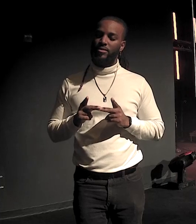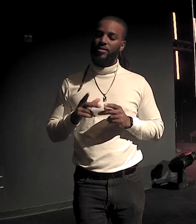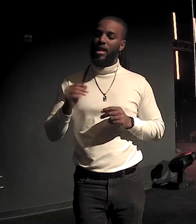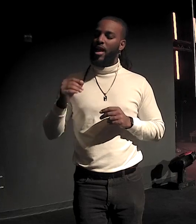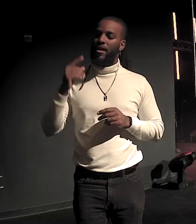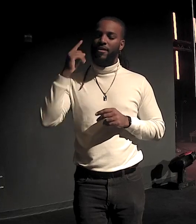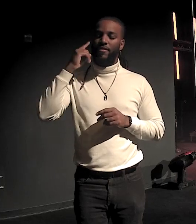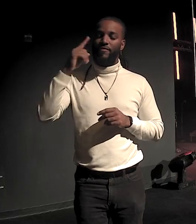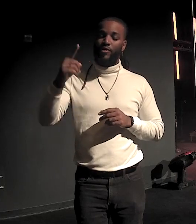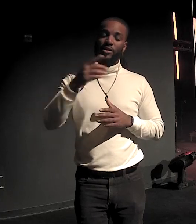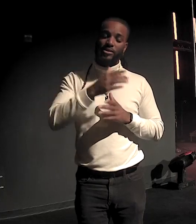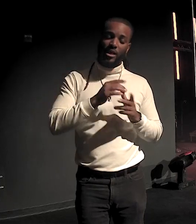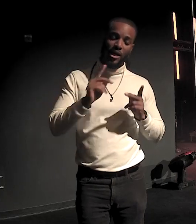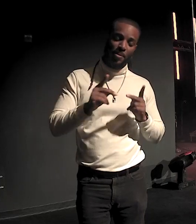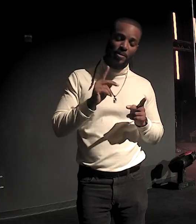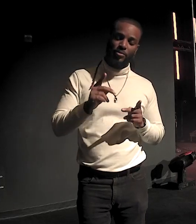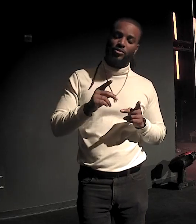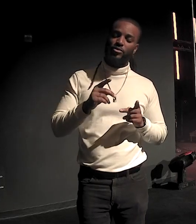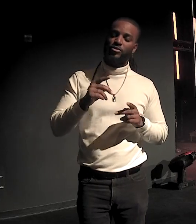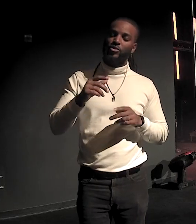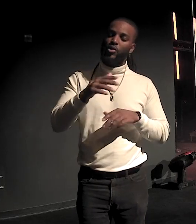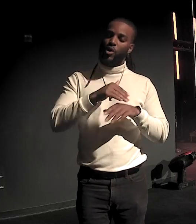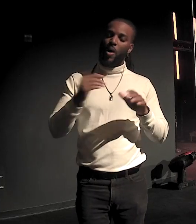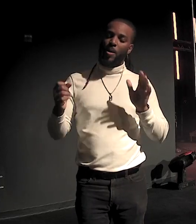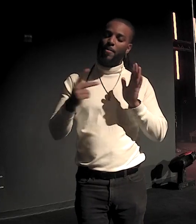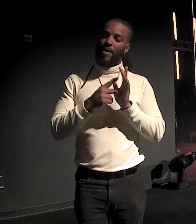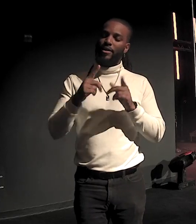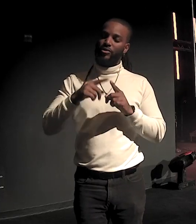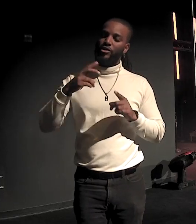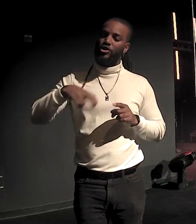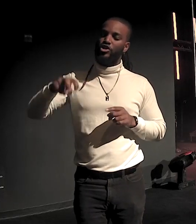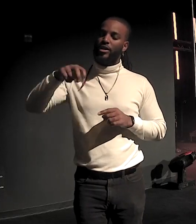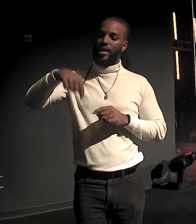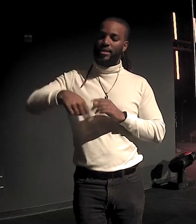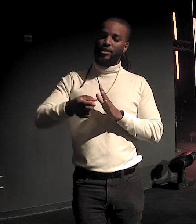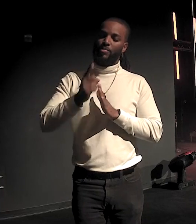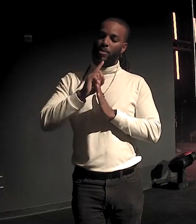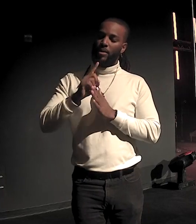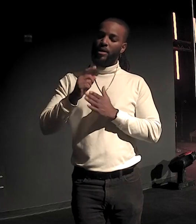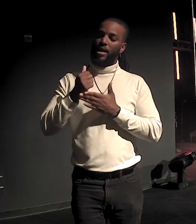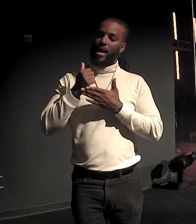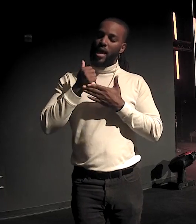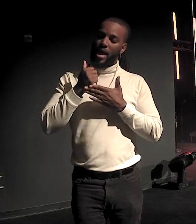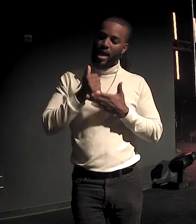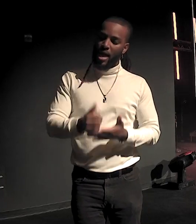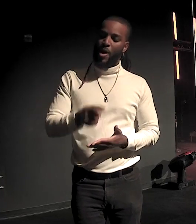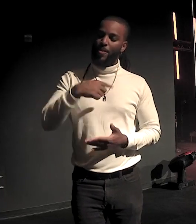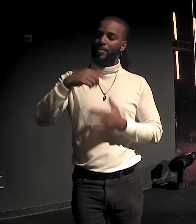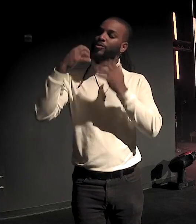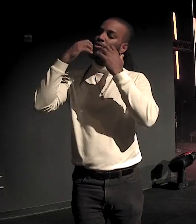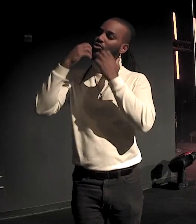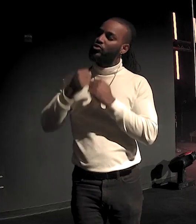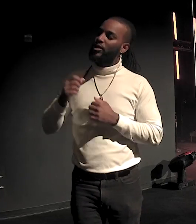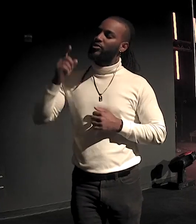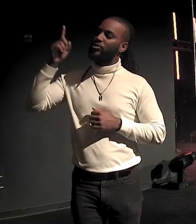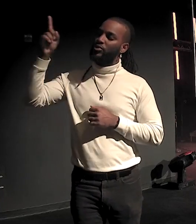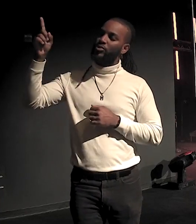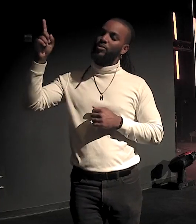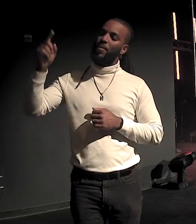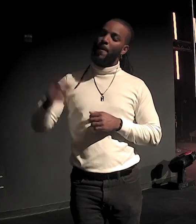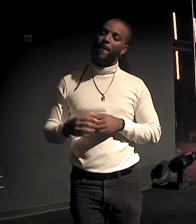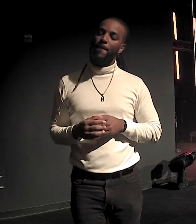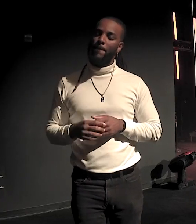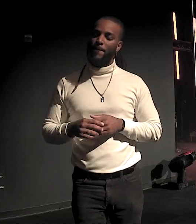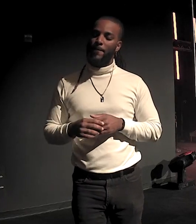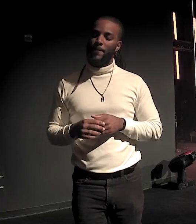And for some, that you would just call them back through their journey in this moment and help them to treasure you, the treasure of heaven,